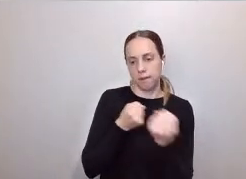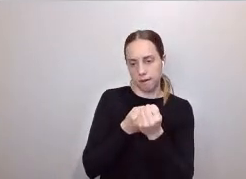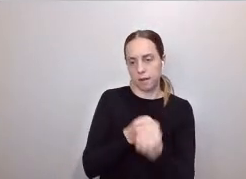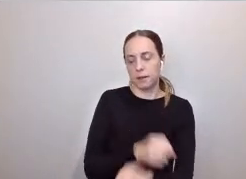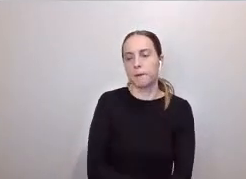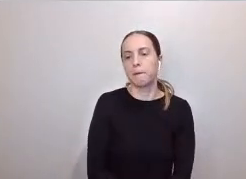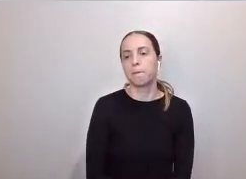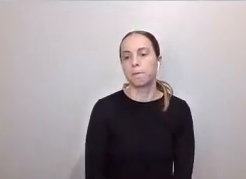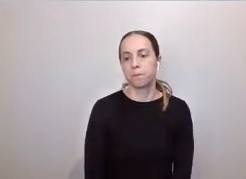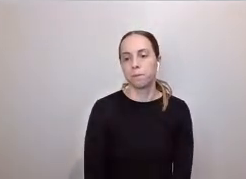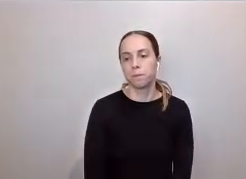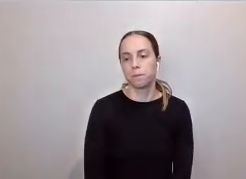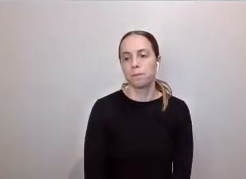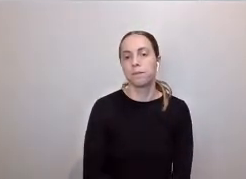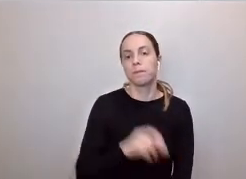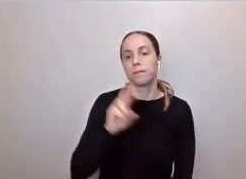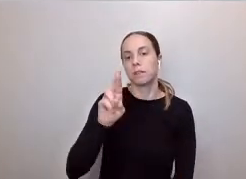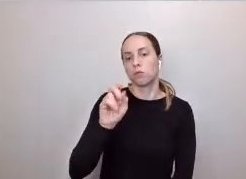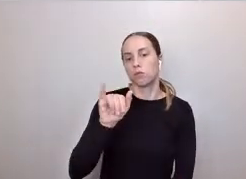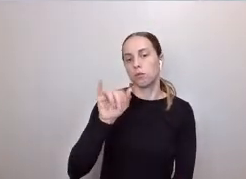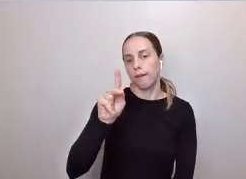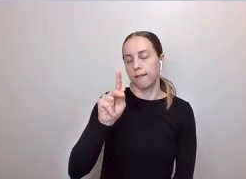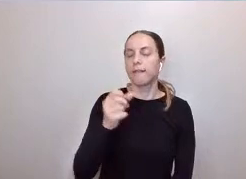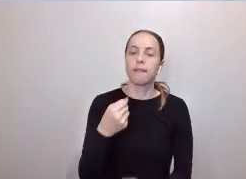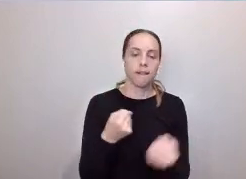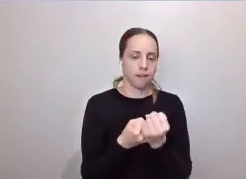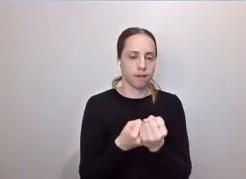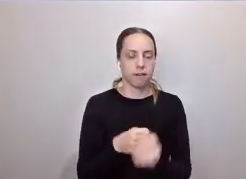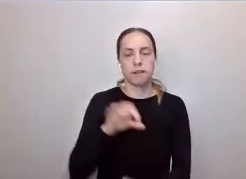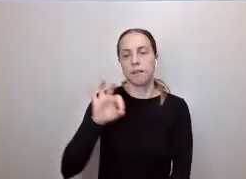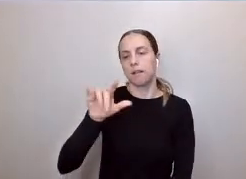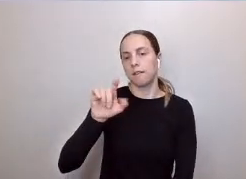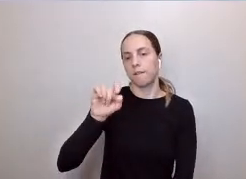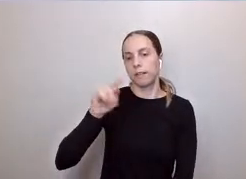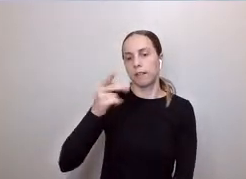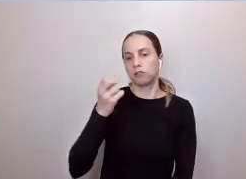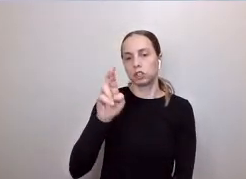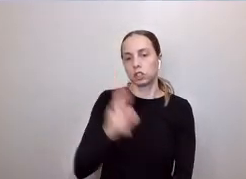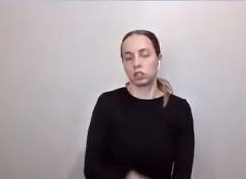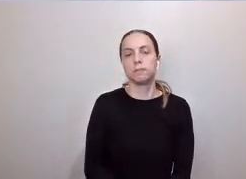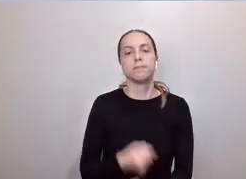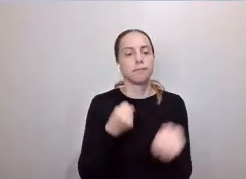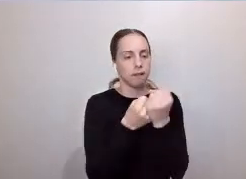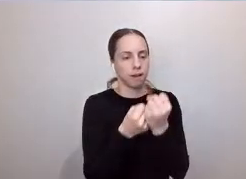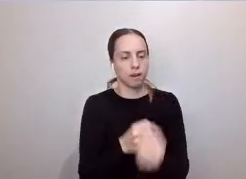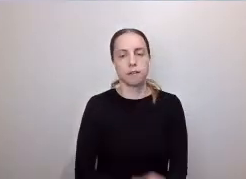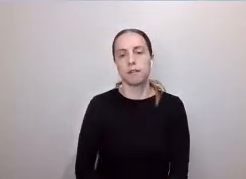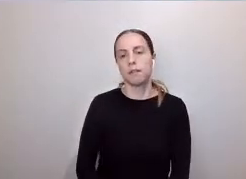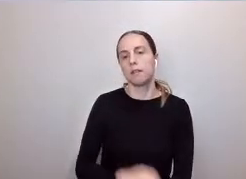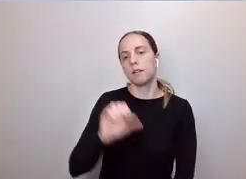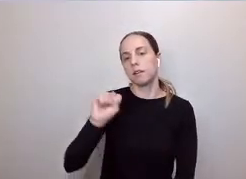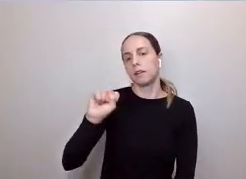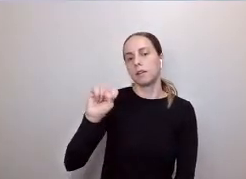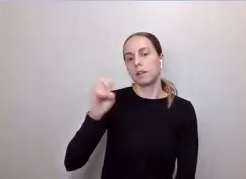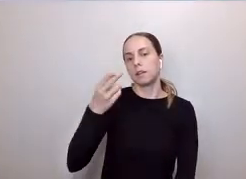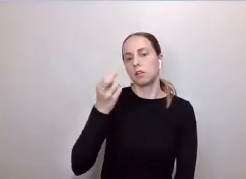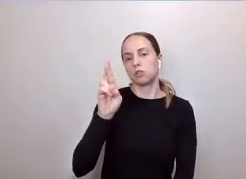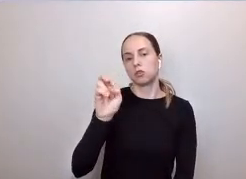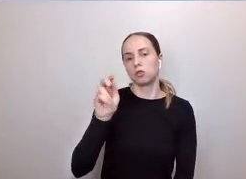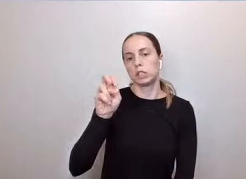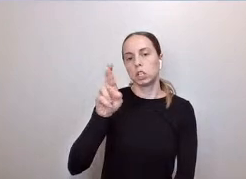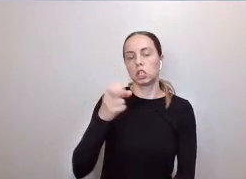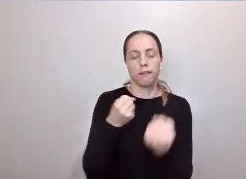Aye. Councilmember Fletcher. Aye. Councilmember Schrader. Aye. Councilmember